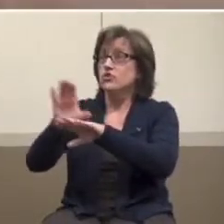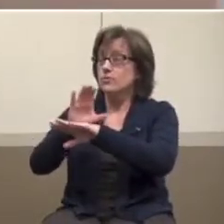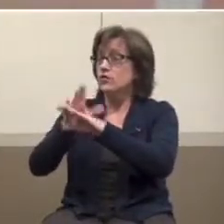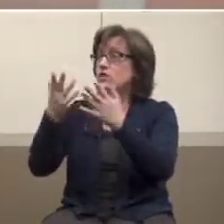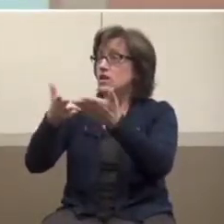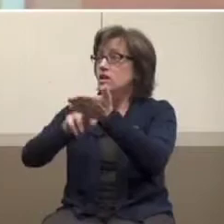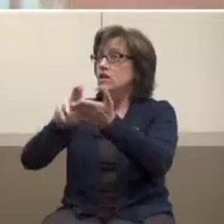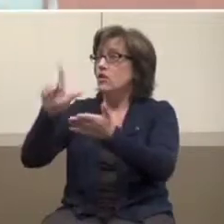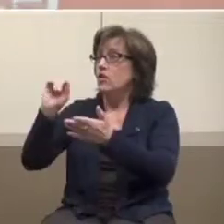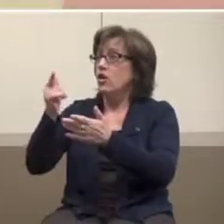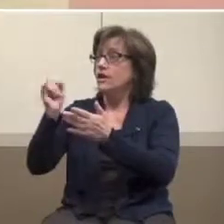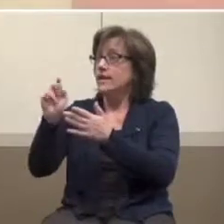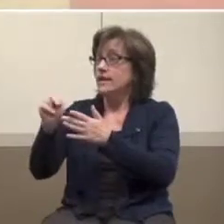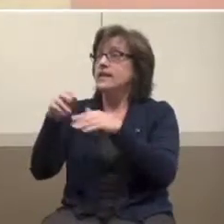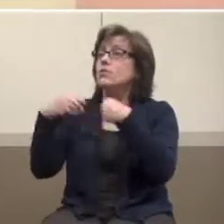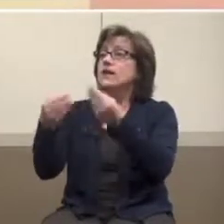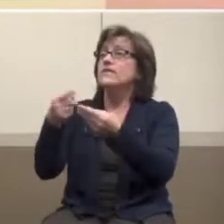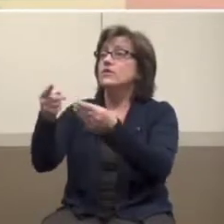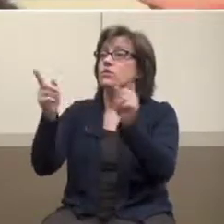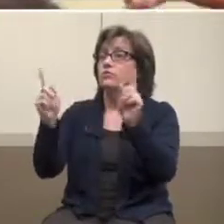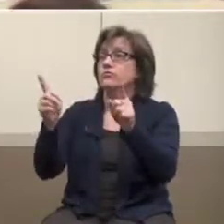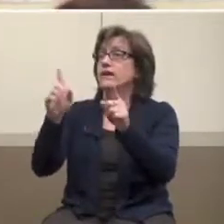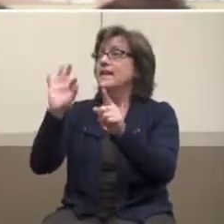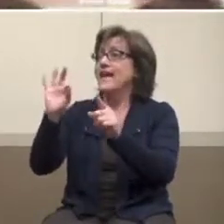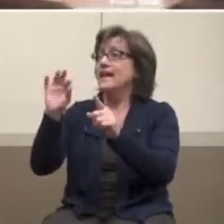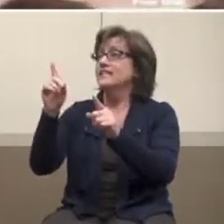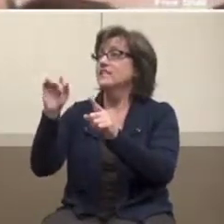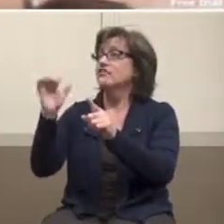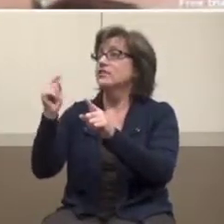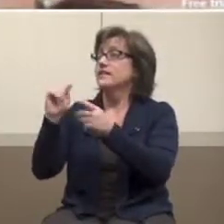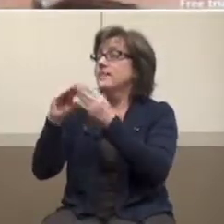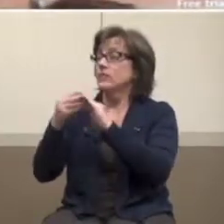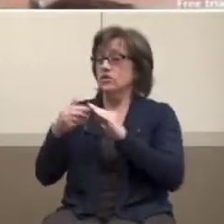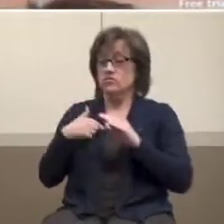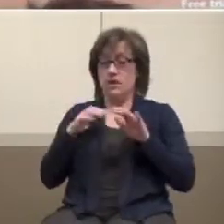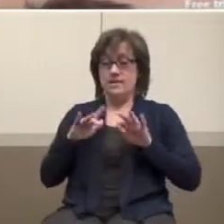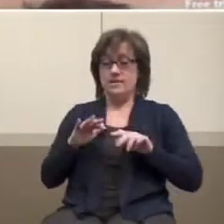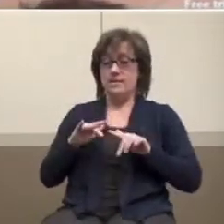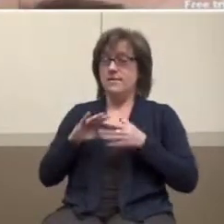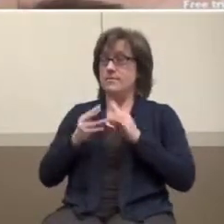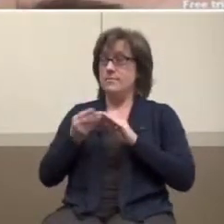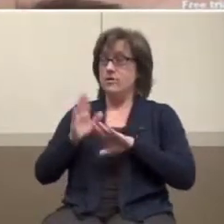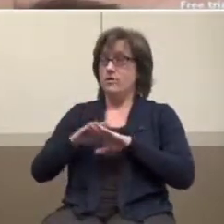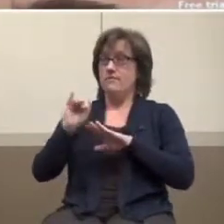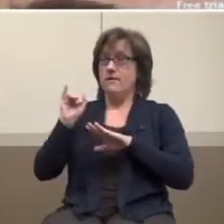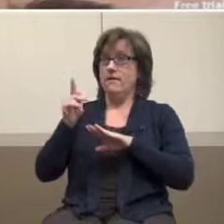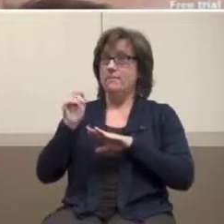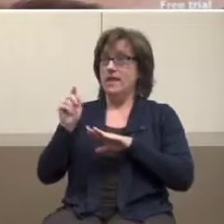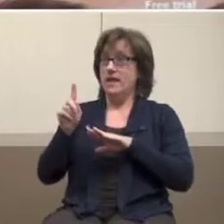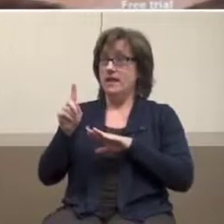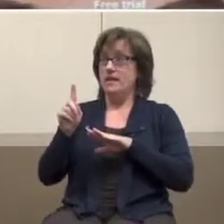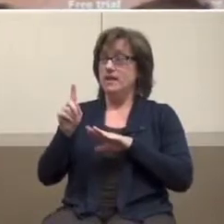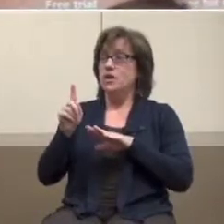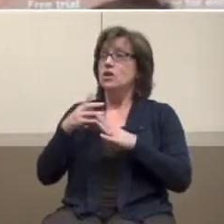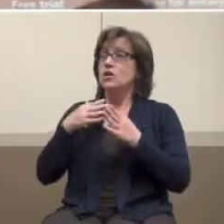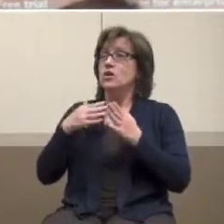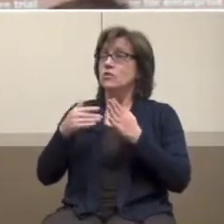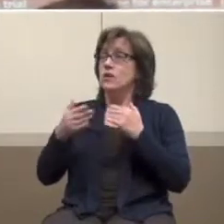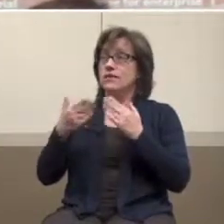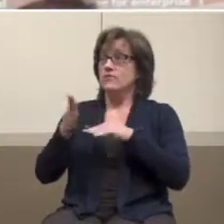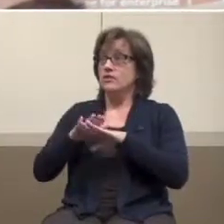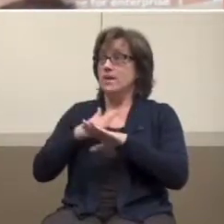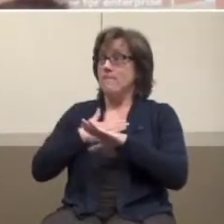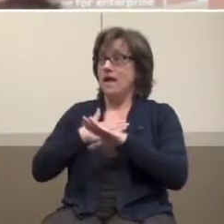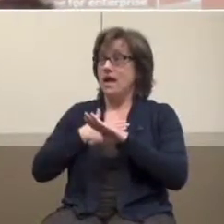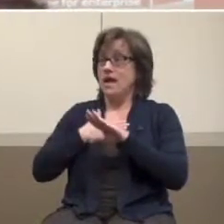give you a 9-digit number. So then I type in the 9-digit number on the iPad, and whatever is on my computer